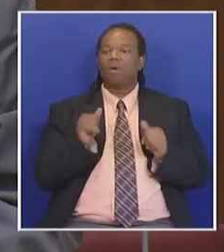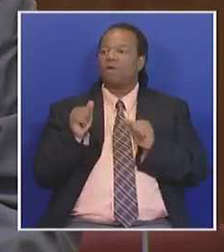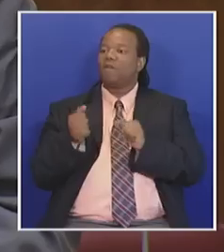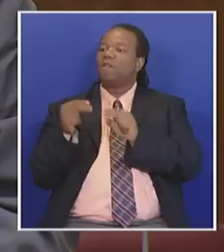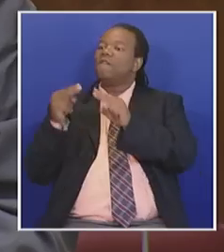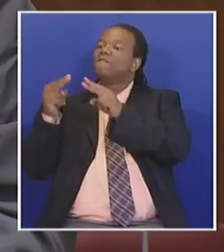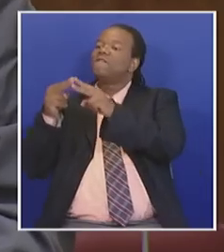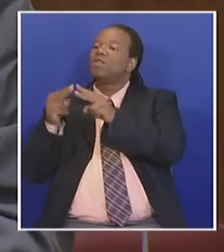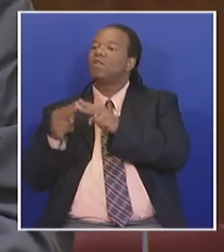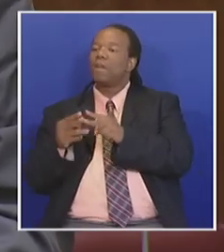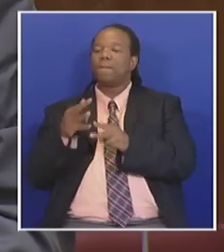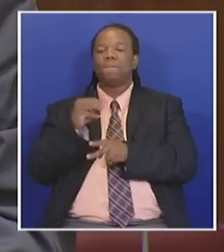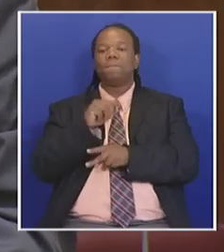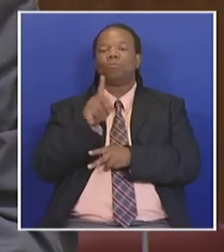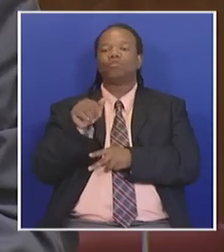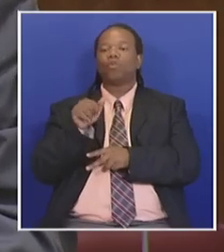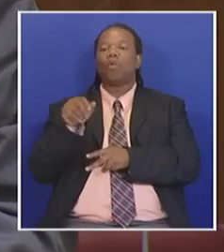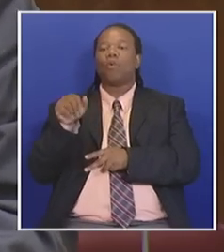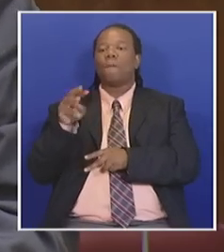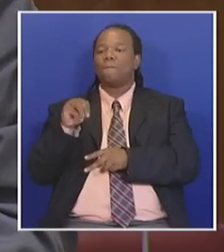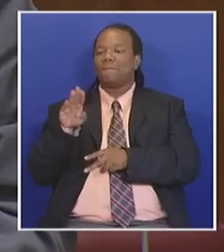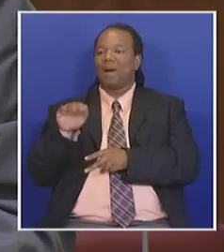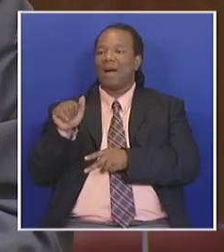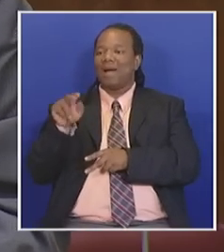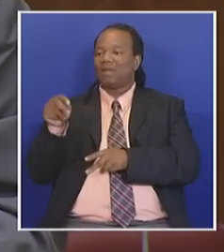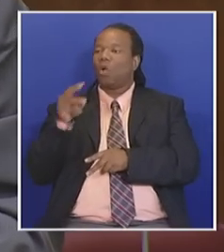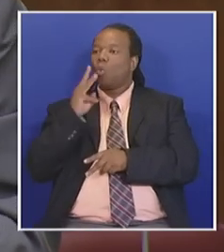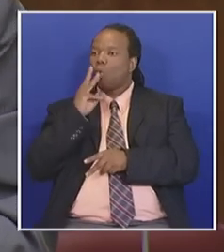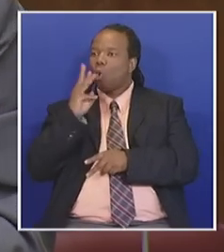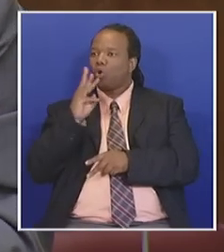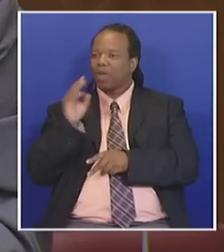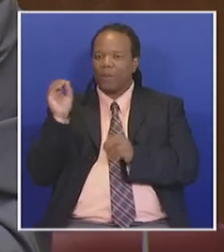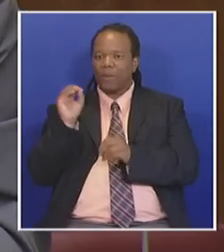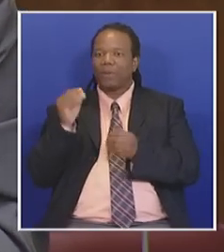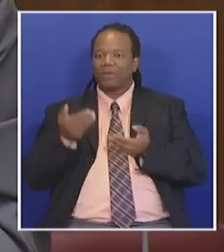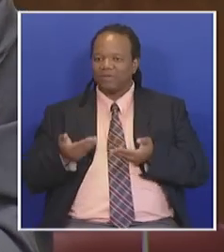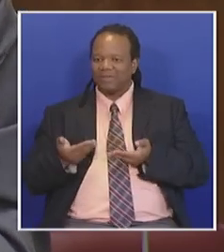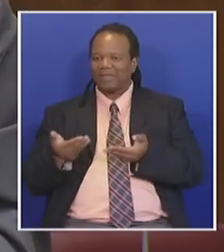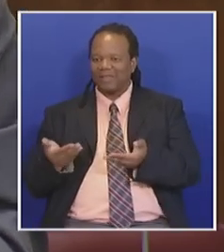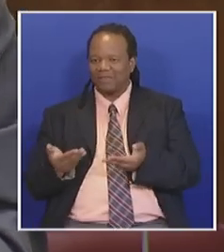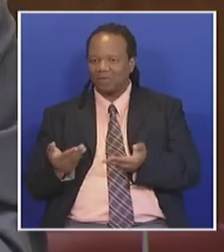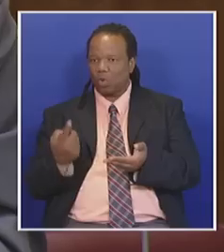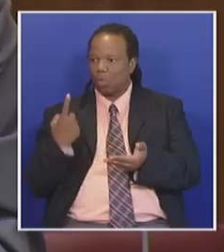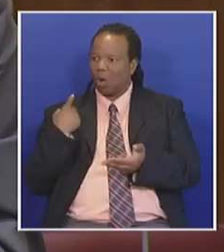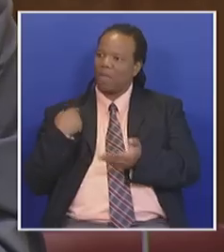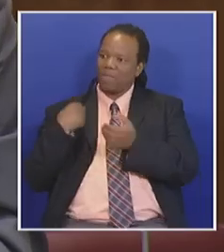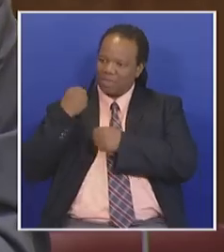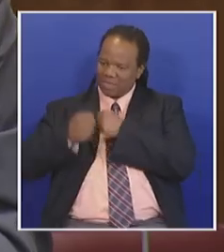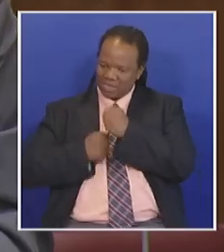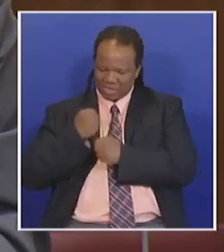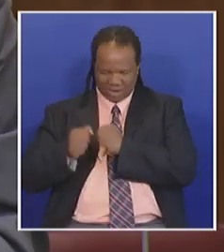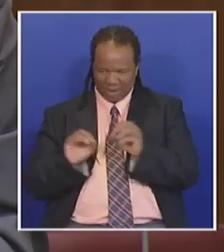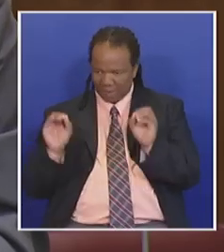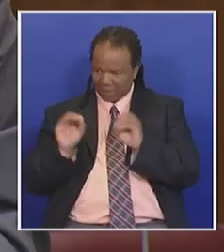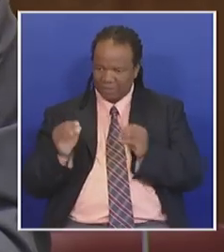of Mzombani has no services, including water, for the past 12 years already. That this House calls on the Minister